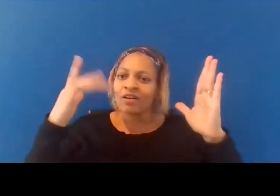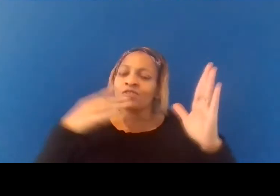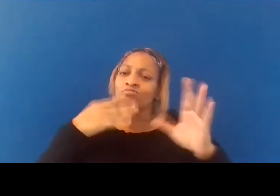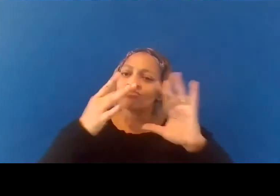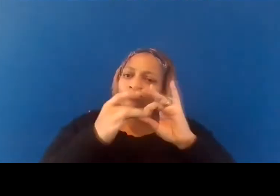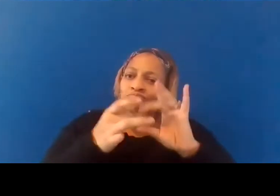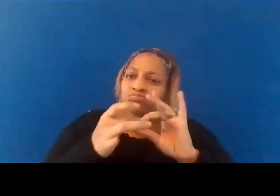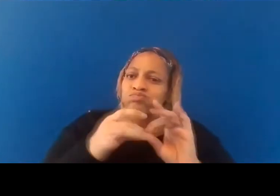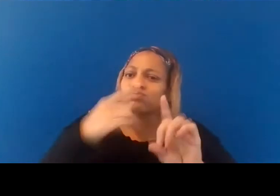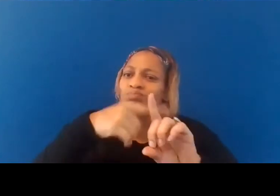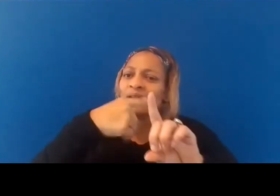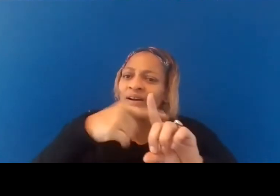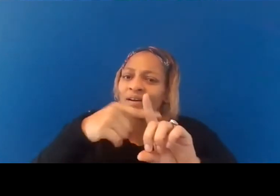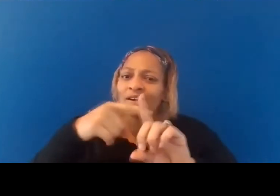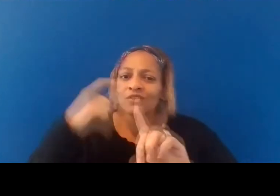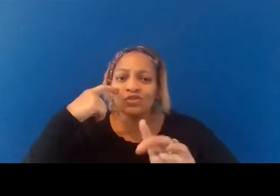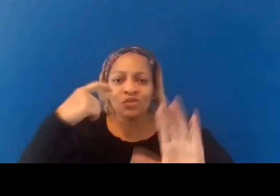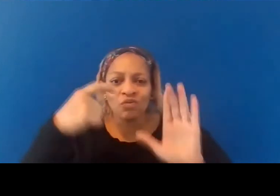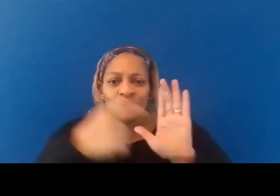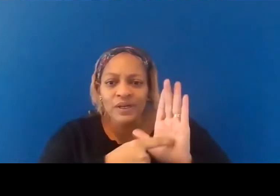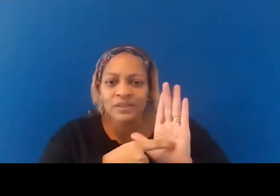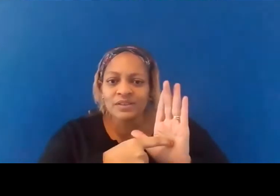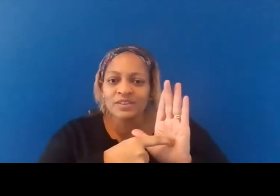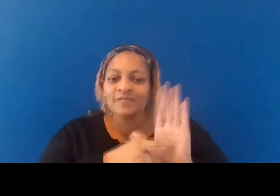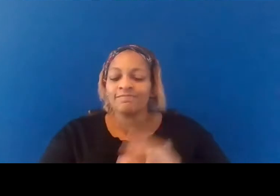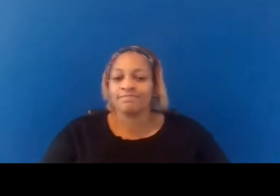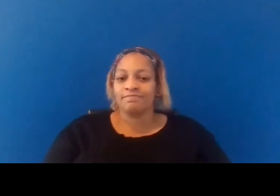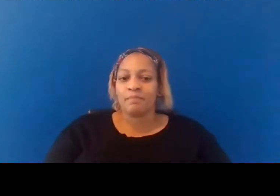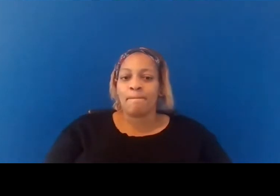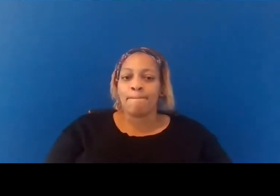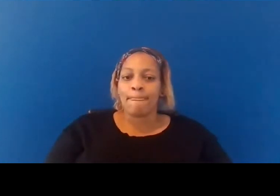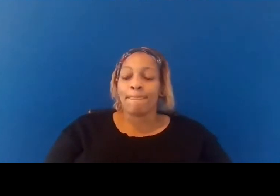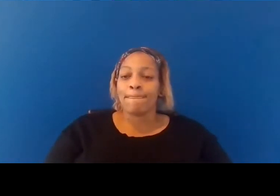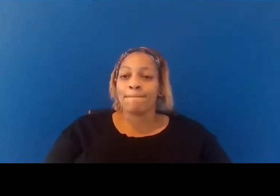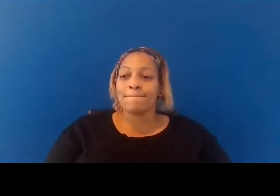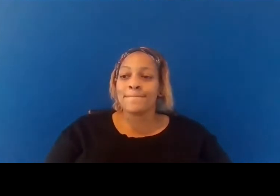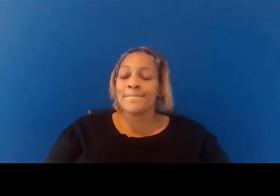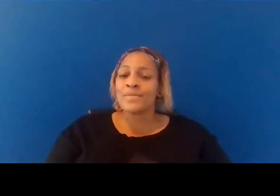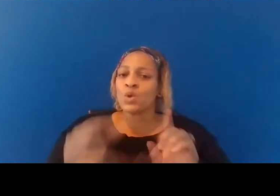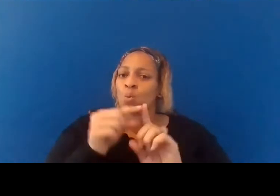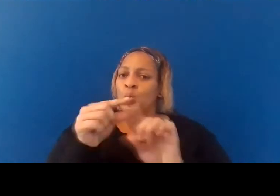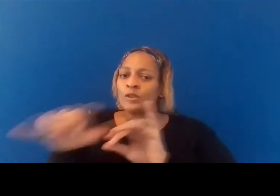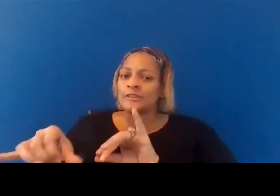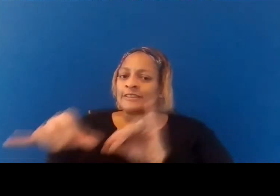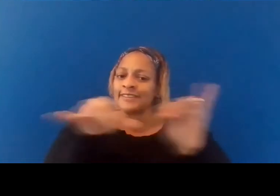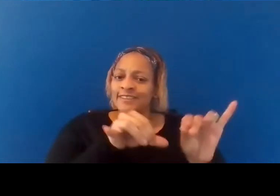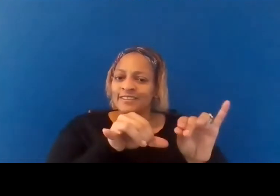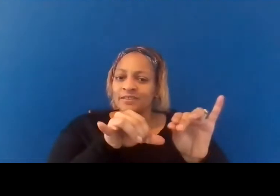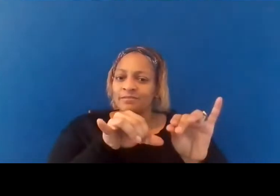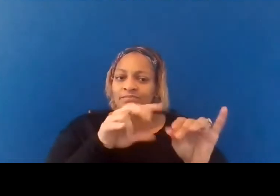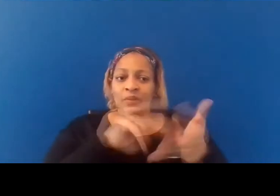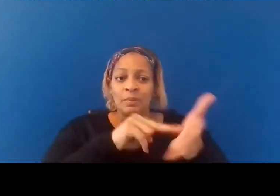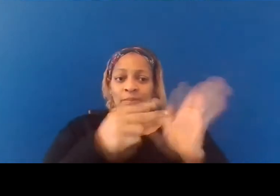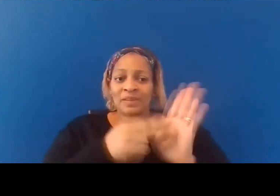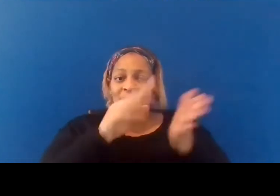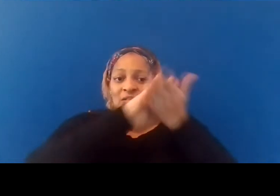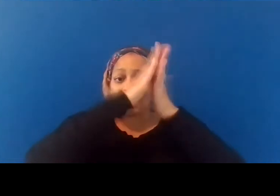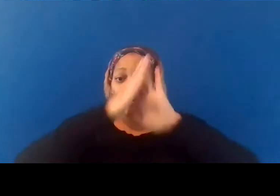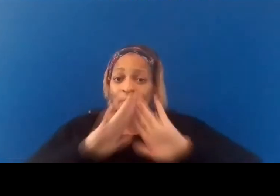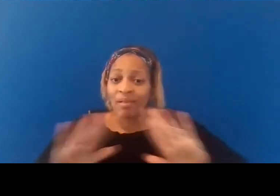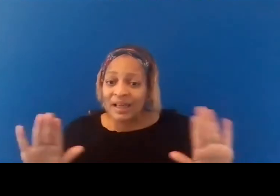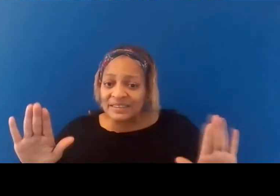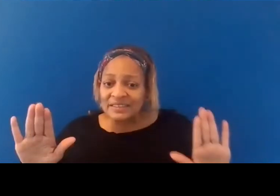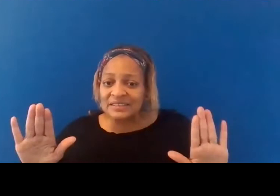are recognizing. Some synonyms for praise: to bless. So when you appreciate, you are blessing it.